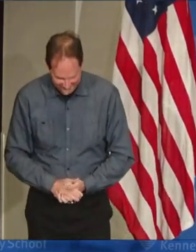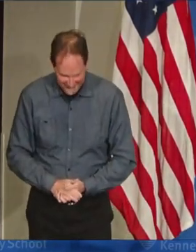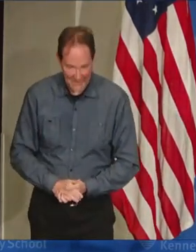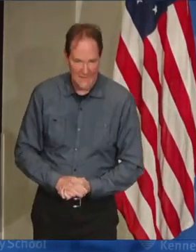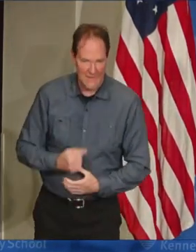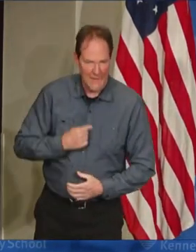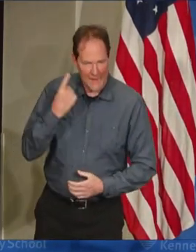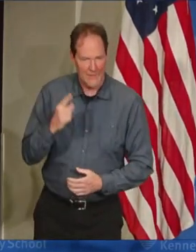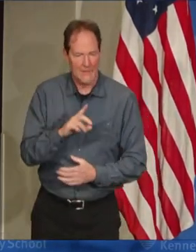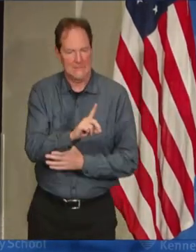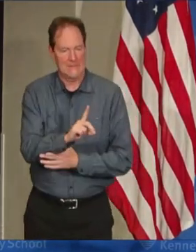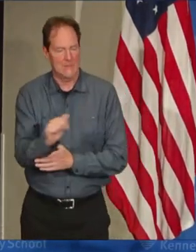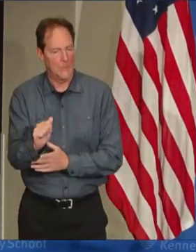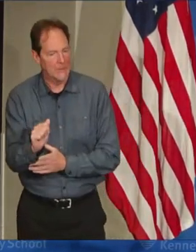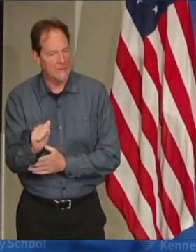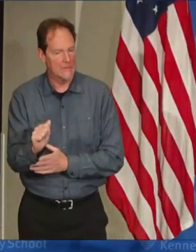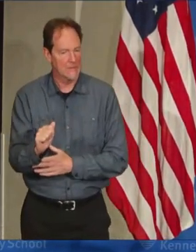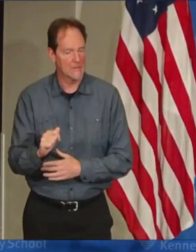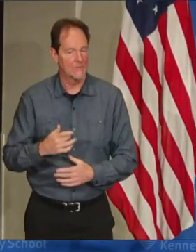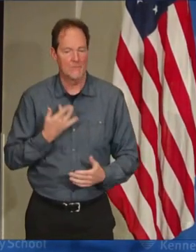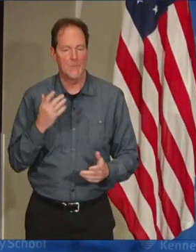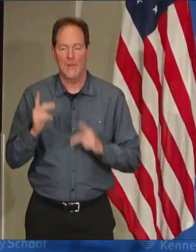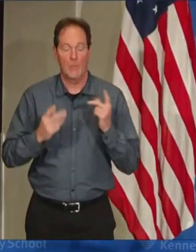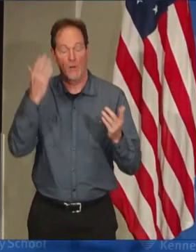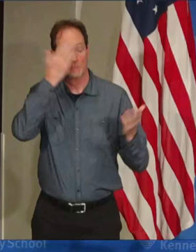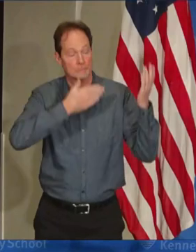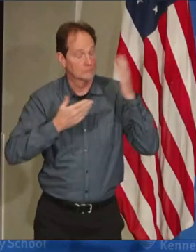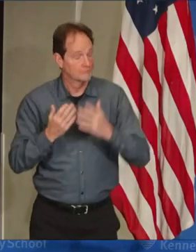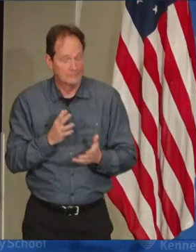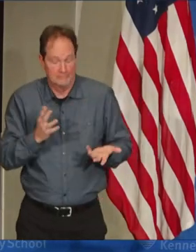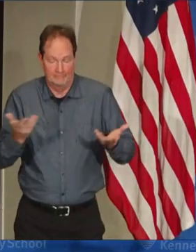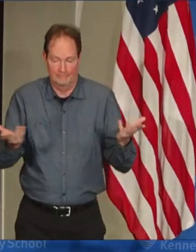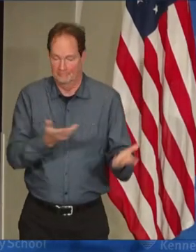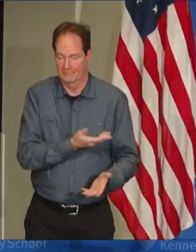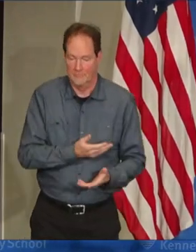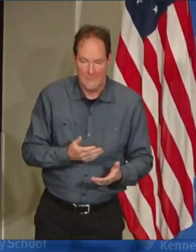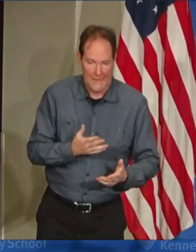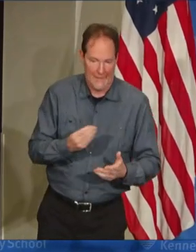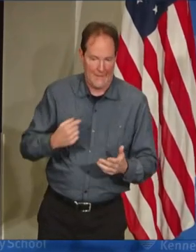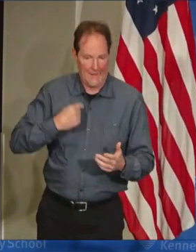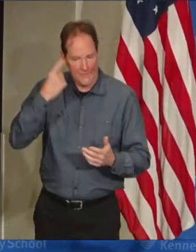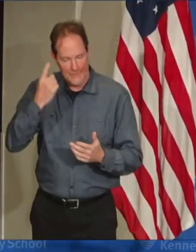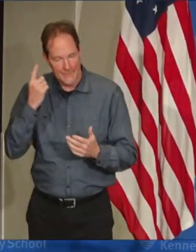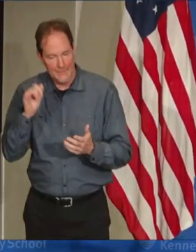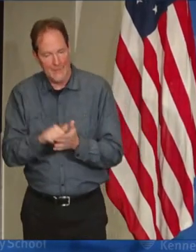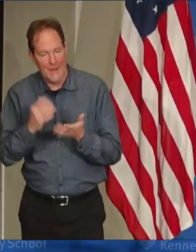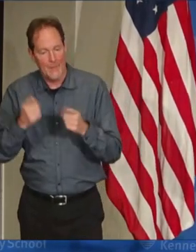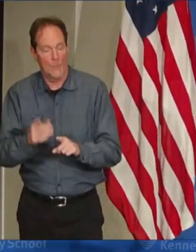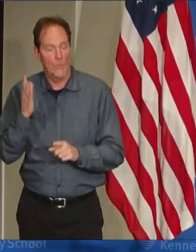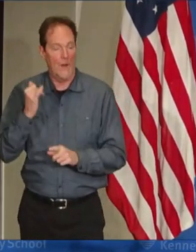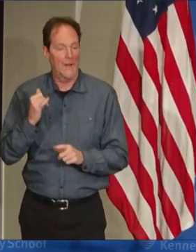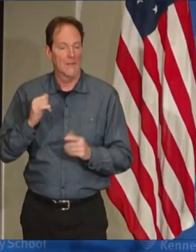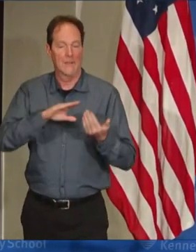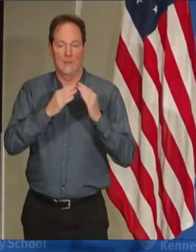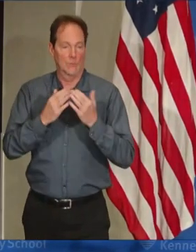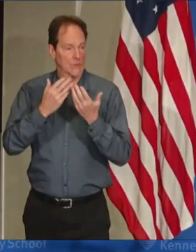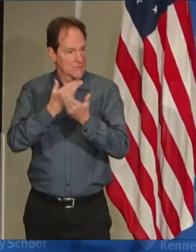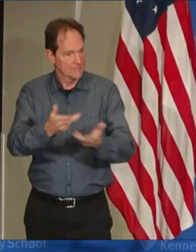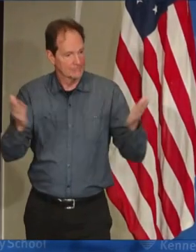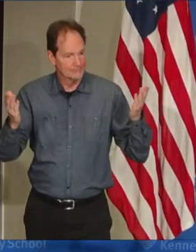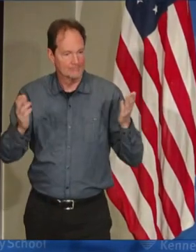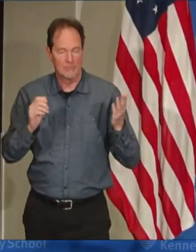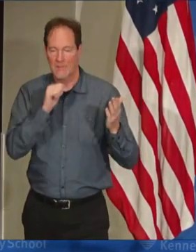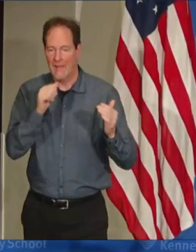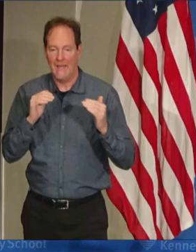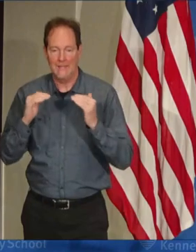I think disability is still pretty invisible. And in part, I think it's because the community itself is not